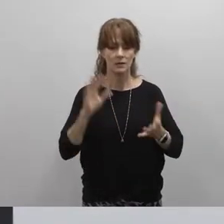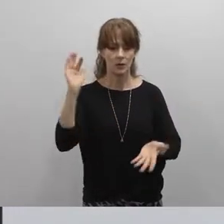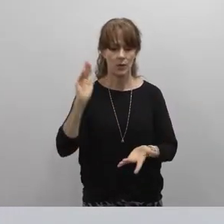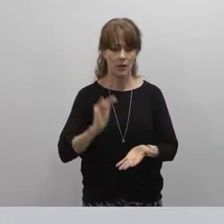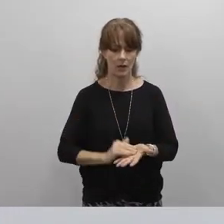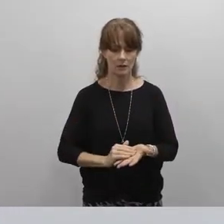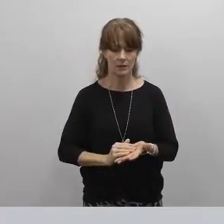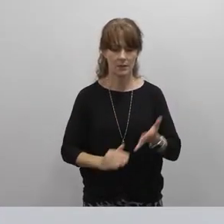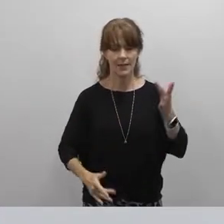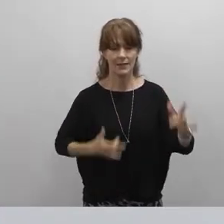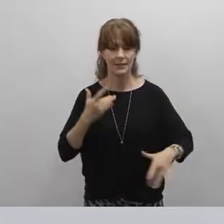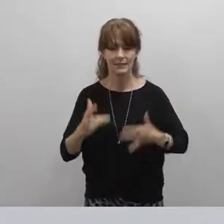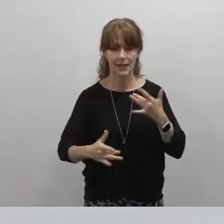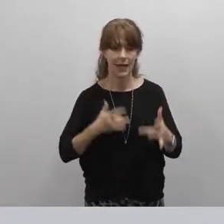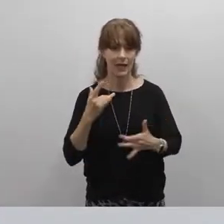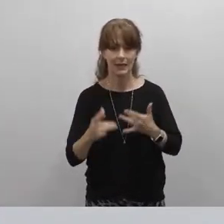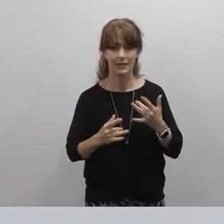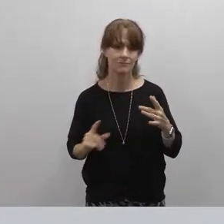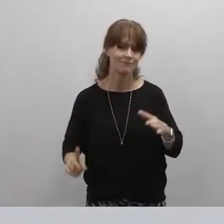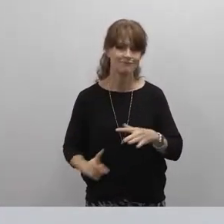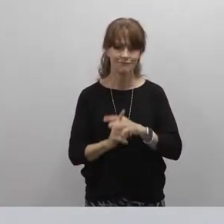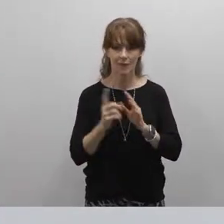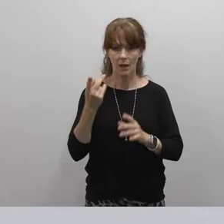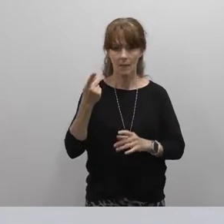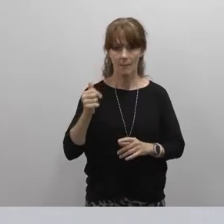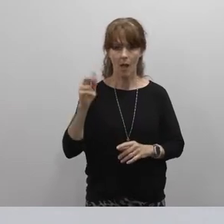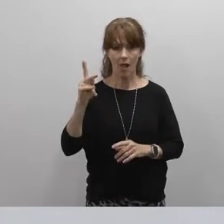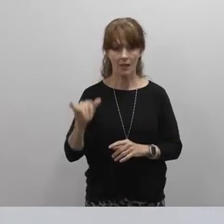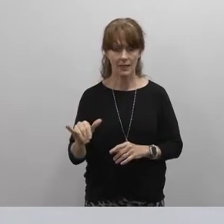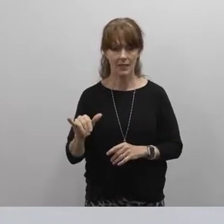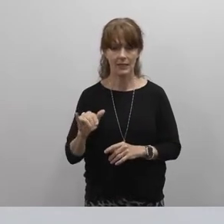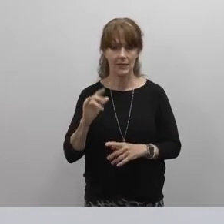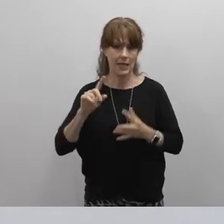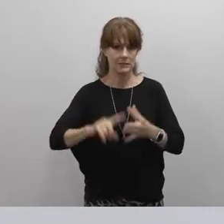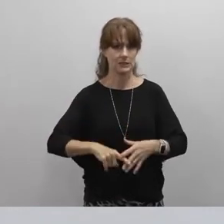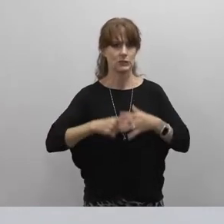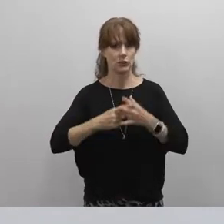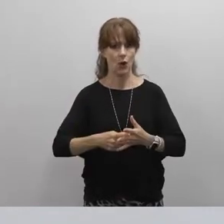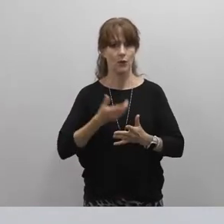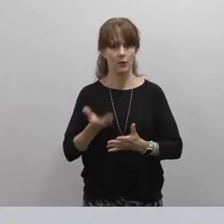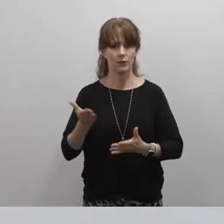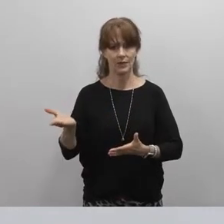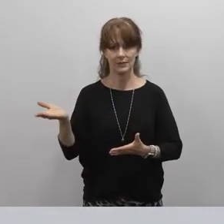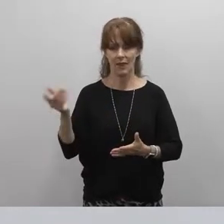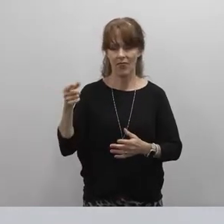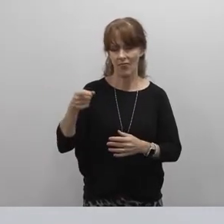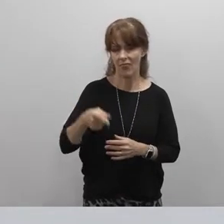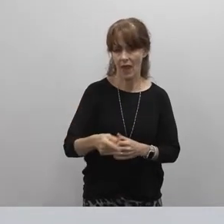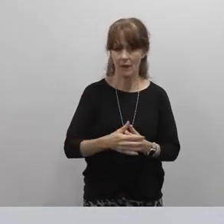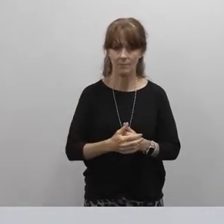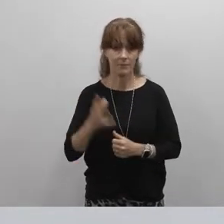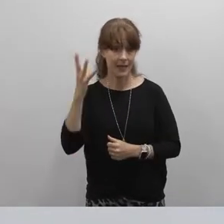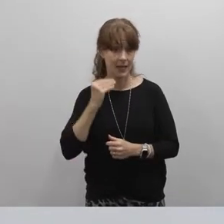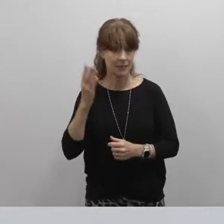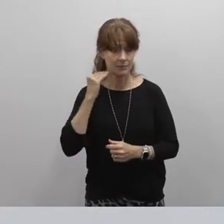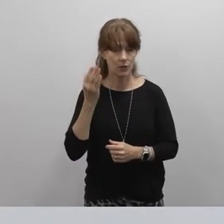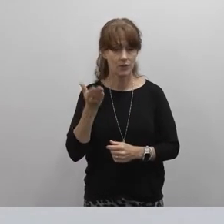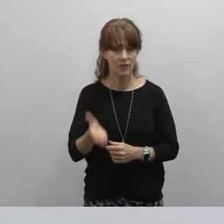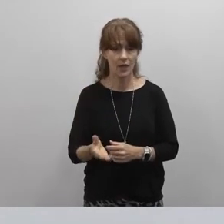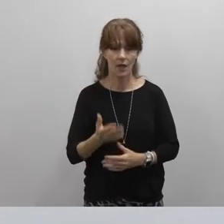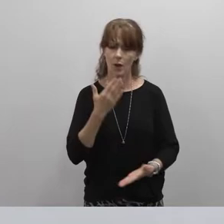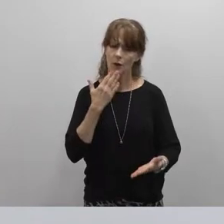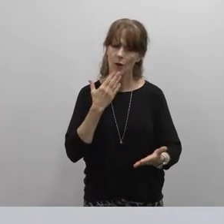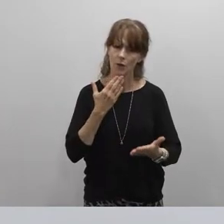very excited to get to Poly and get some of those things I learned started there. Our experiences there are a very